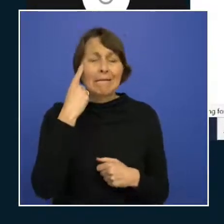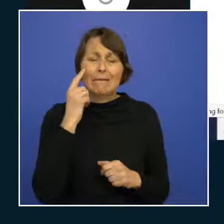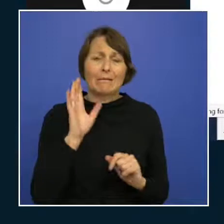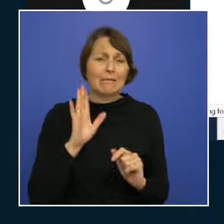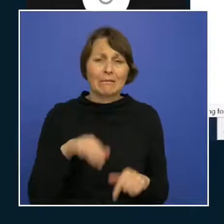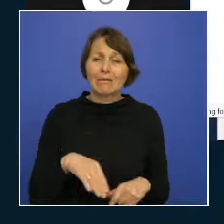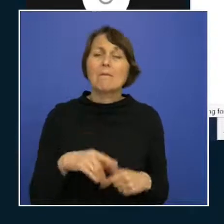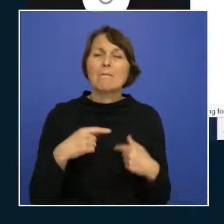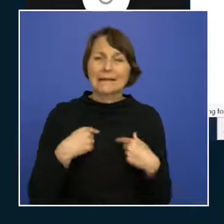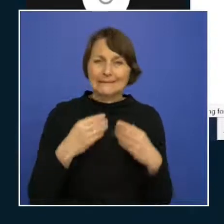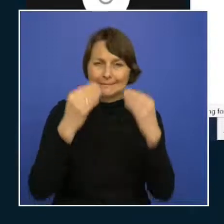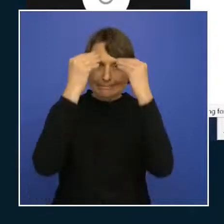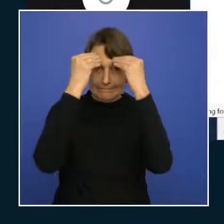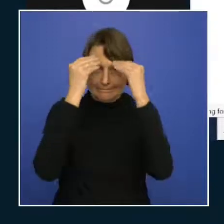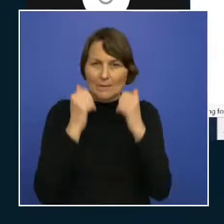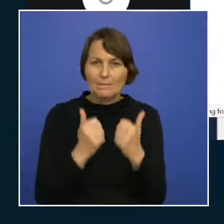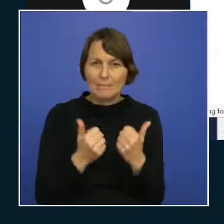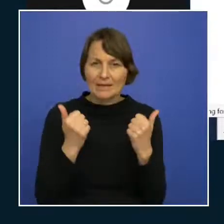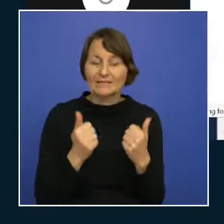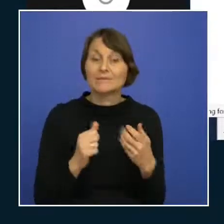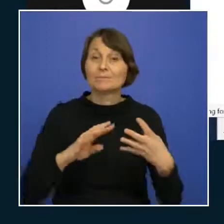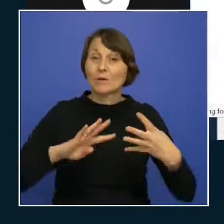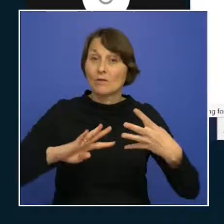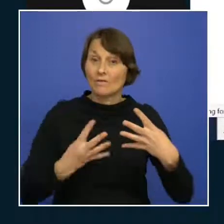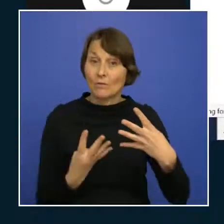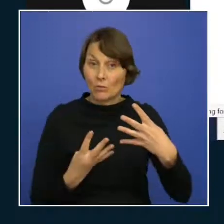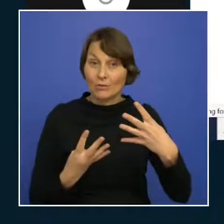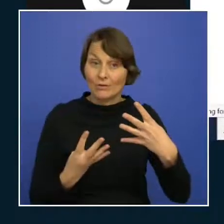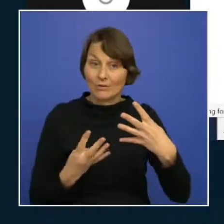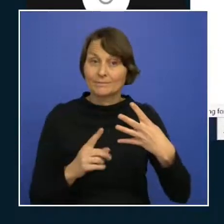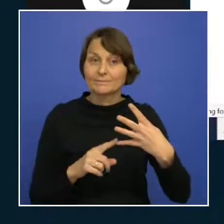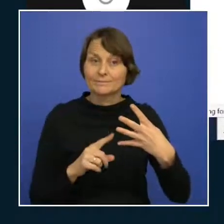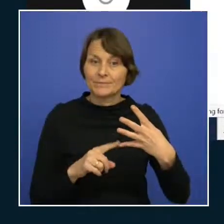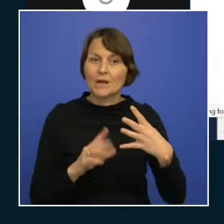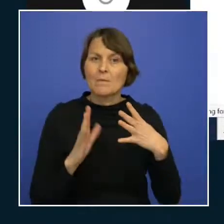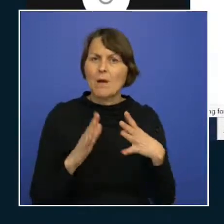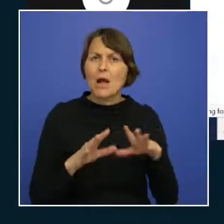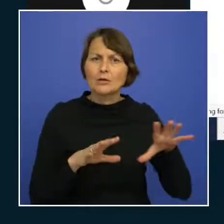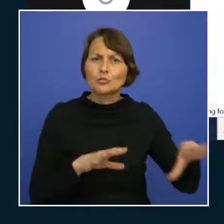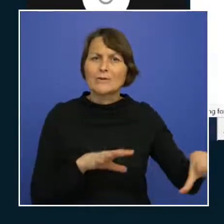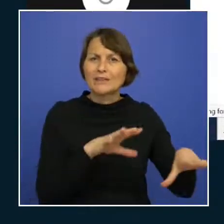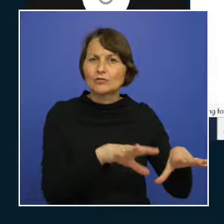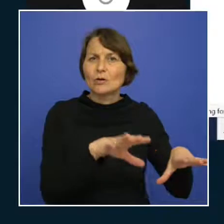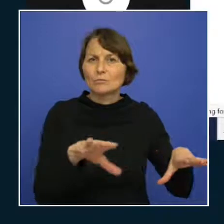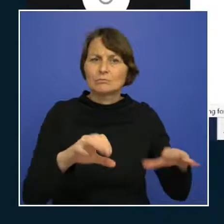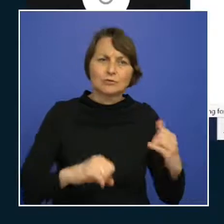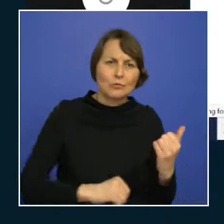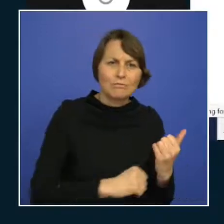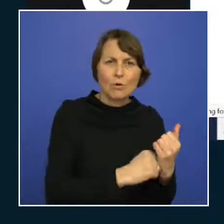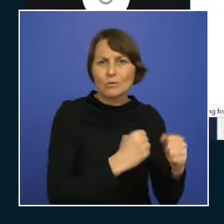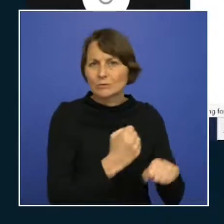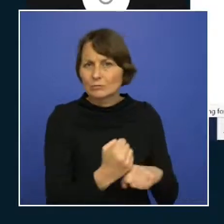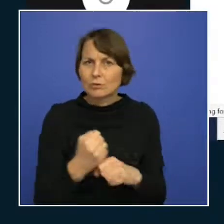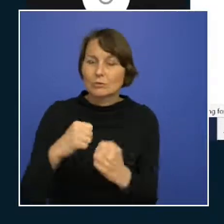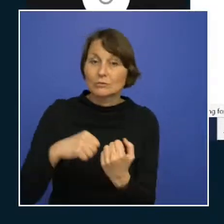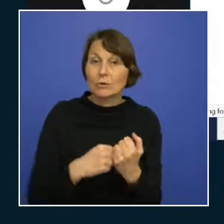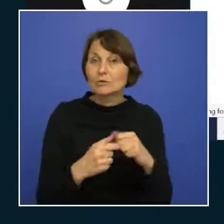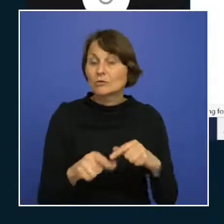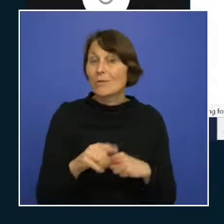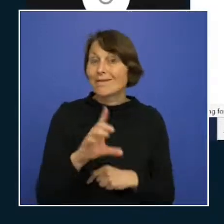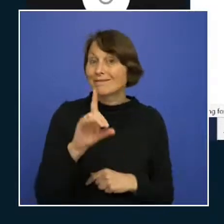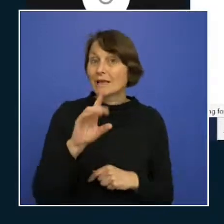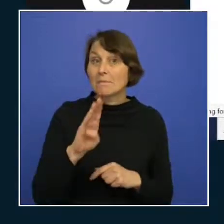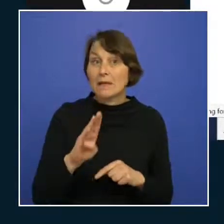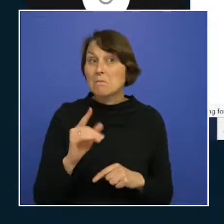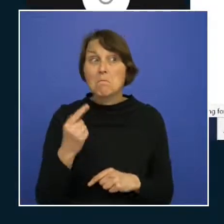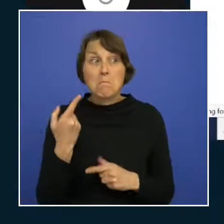into consideration. Fourthly, we also needed multi-region support. For example, if our database is located in New York,